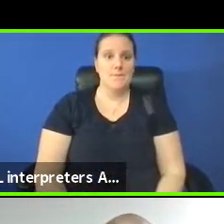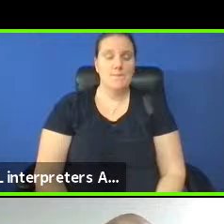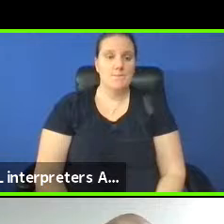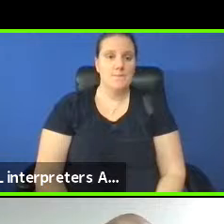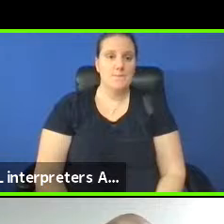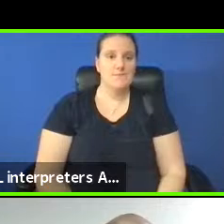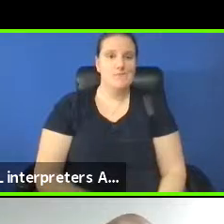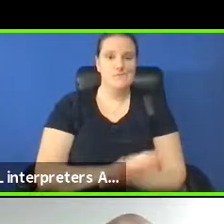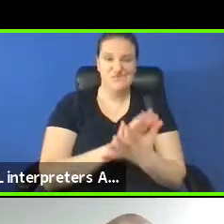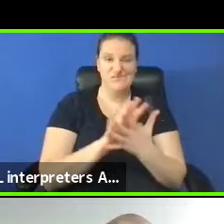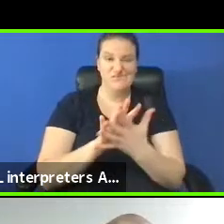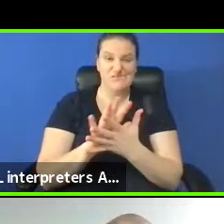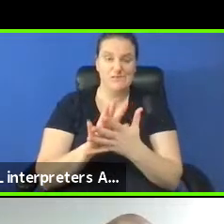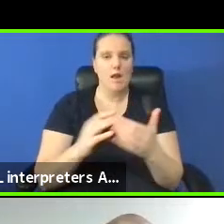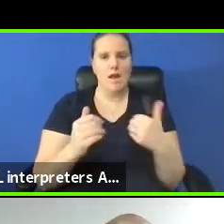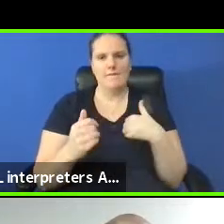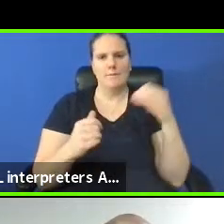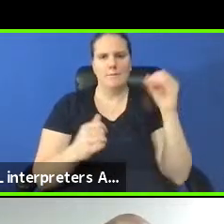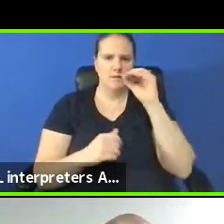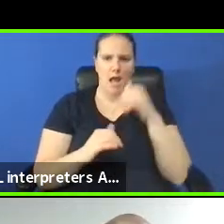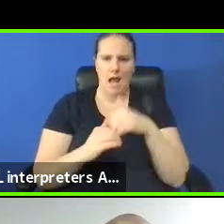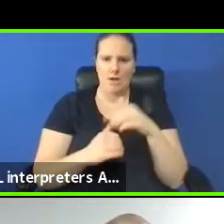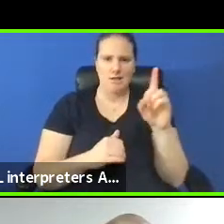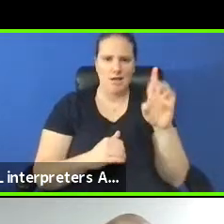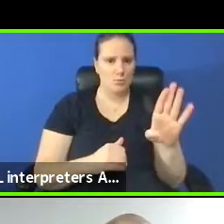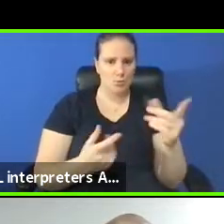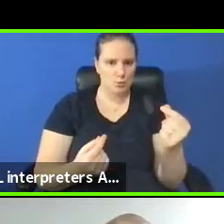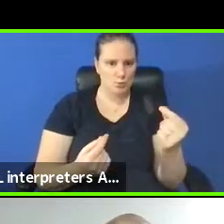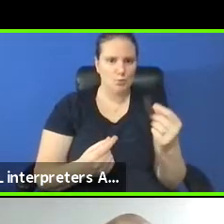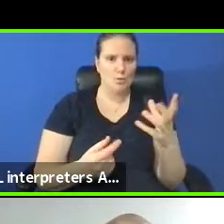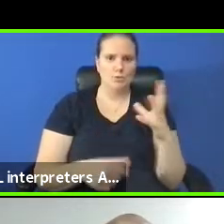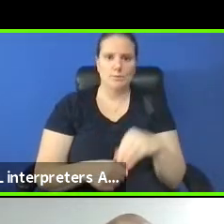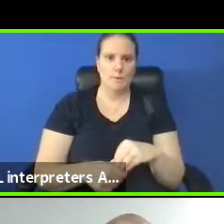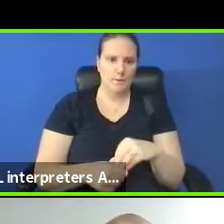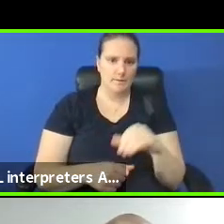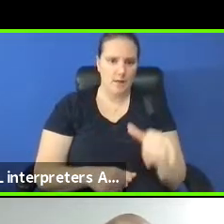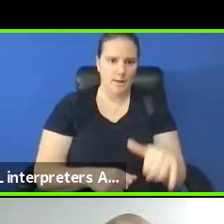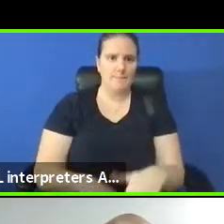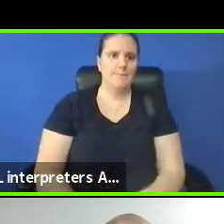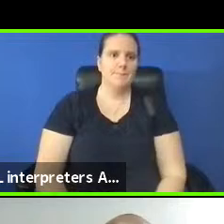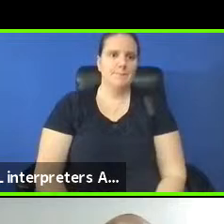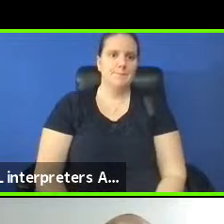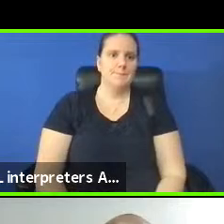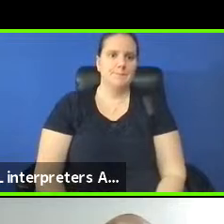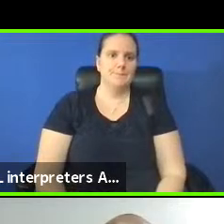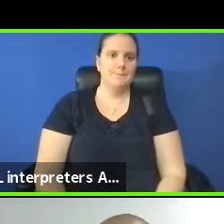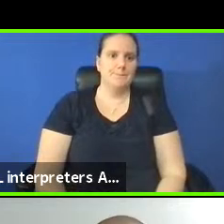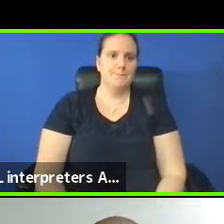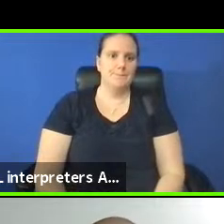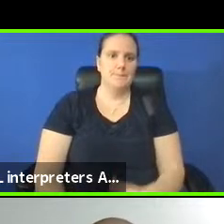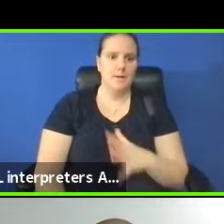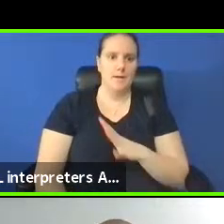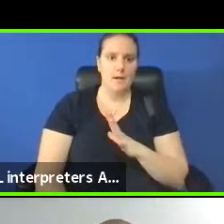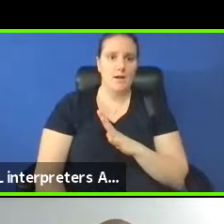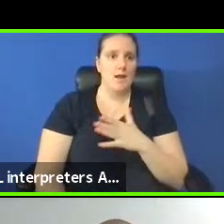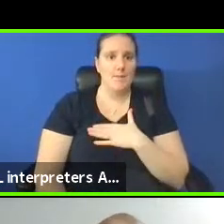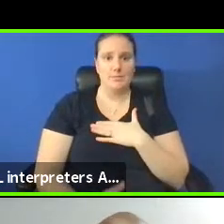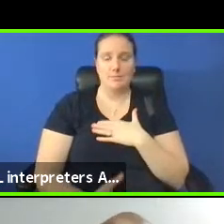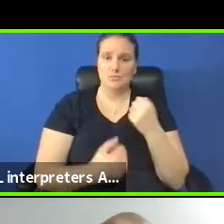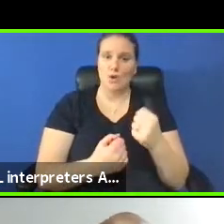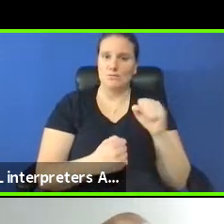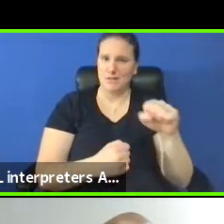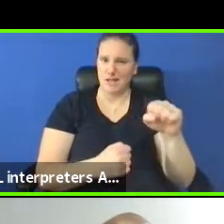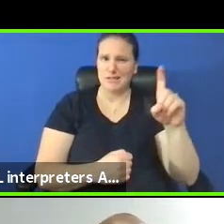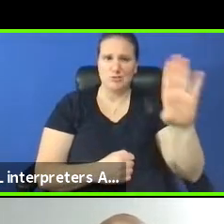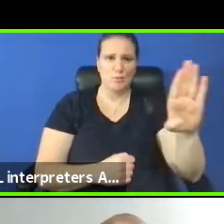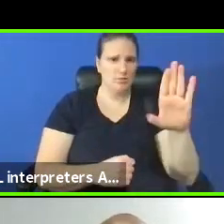and I have a lot of opinions on how dashboards should go and what should be in them. And so I'd be happy to like give a strong, like, yeah,